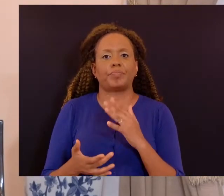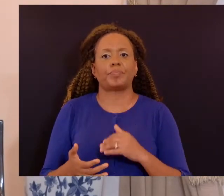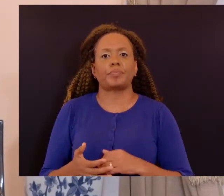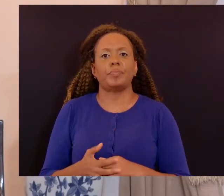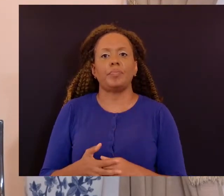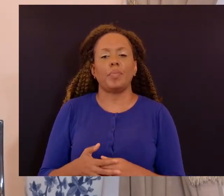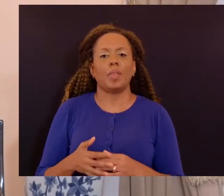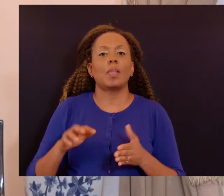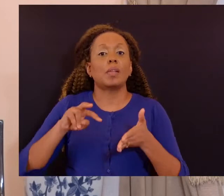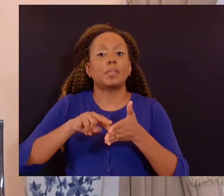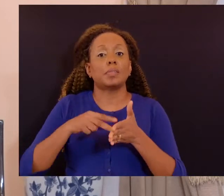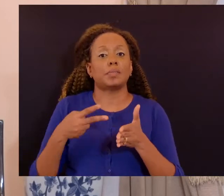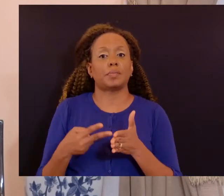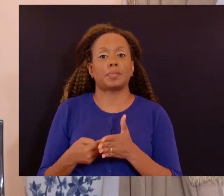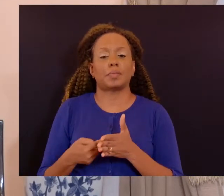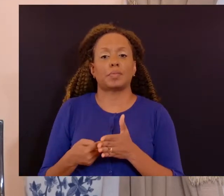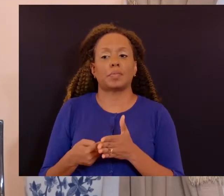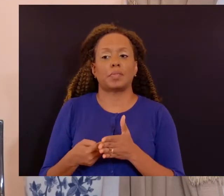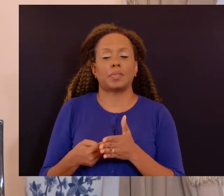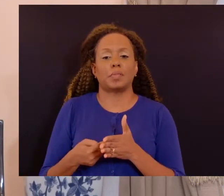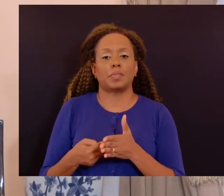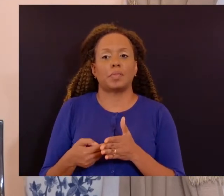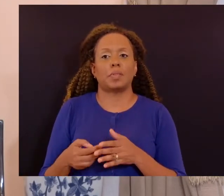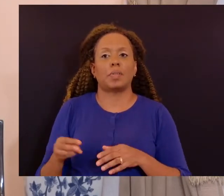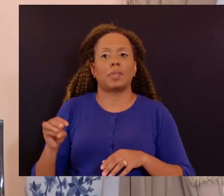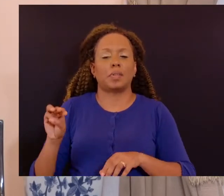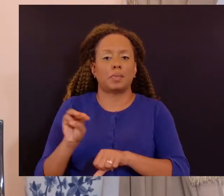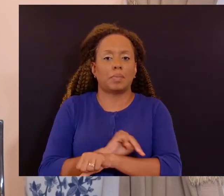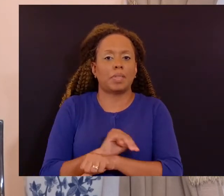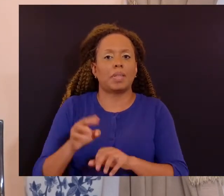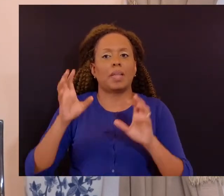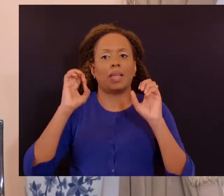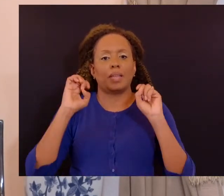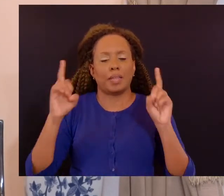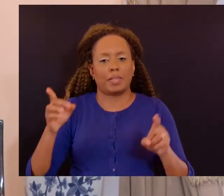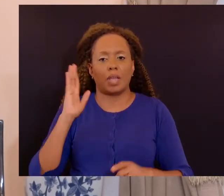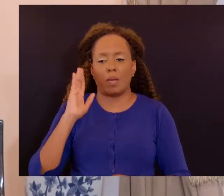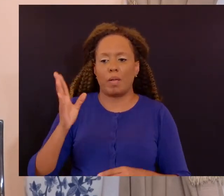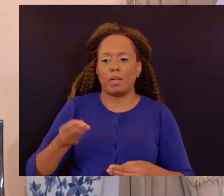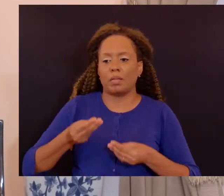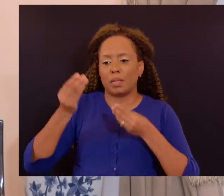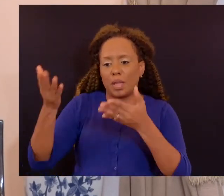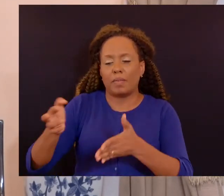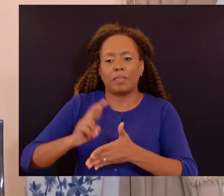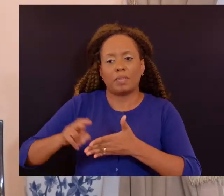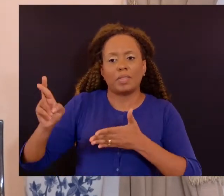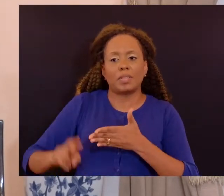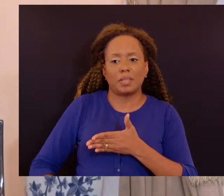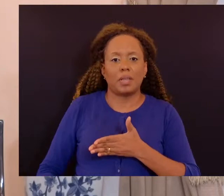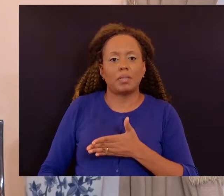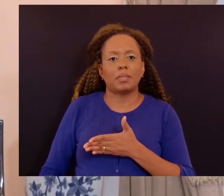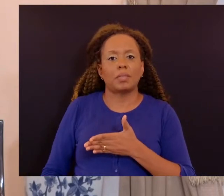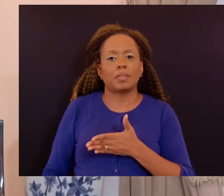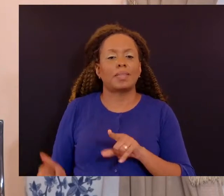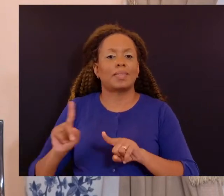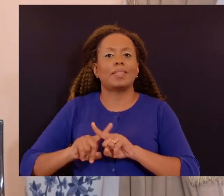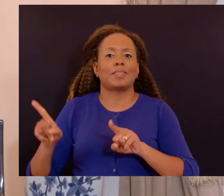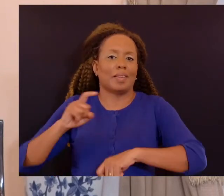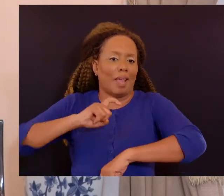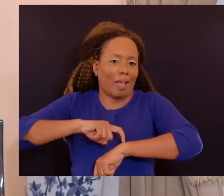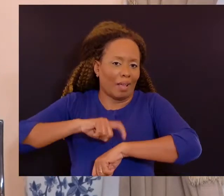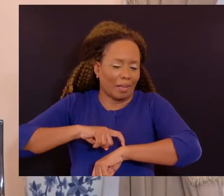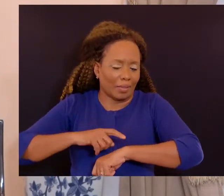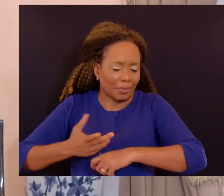down the ability of the ministry to return the results to the parents and certainly to the students as well. So